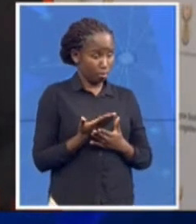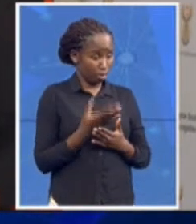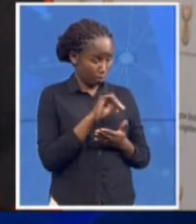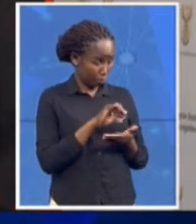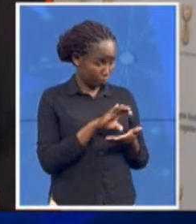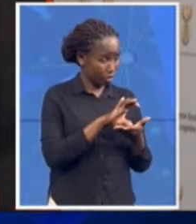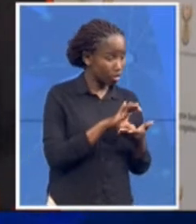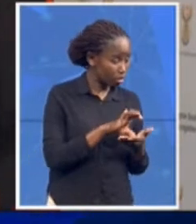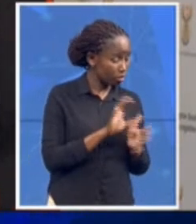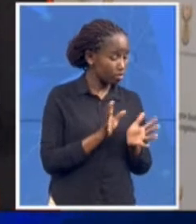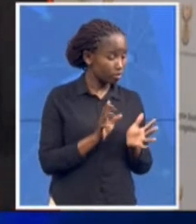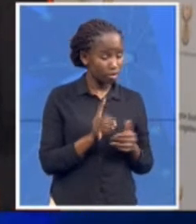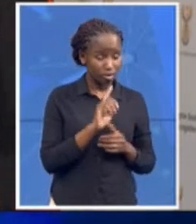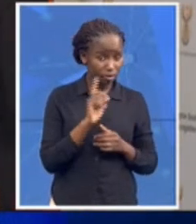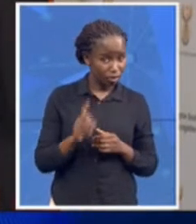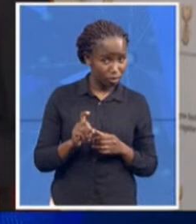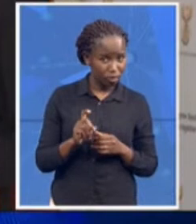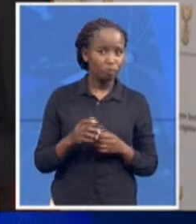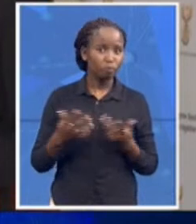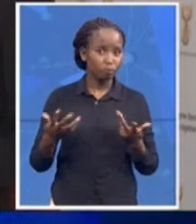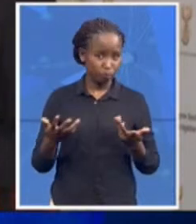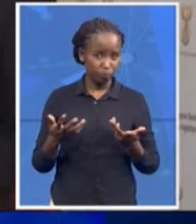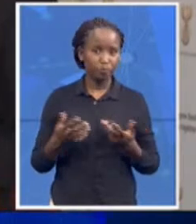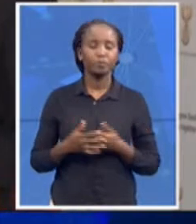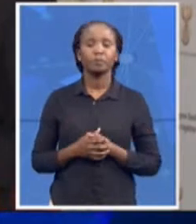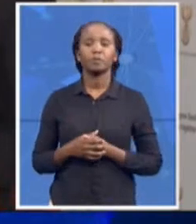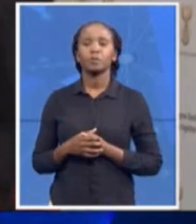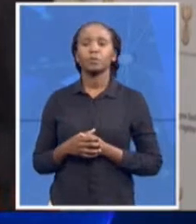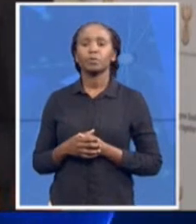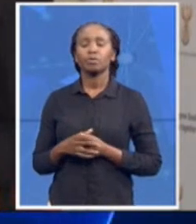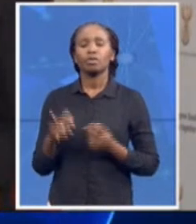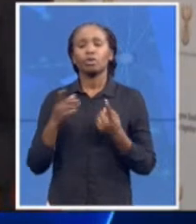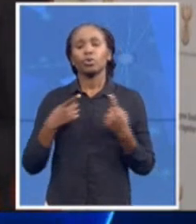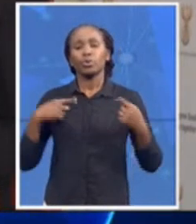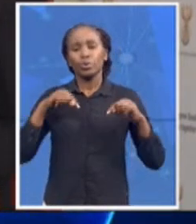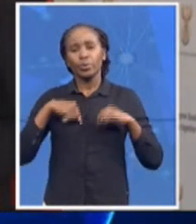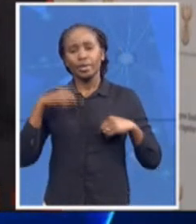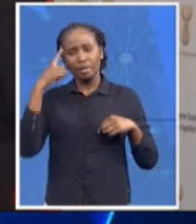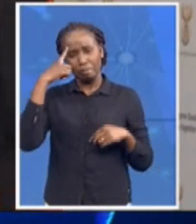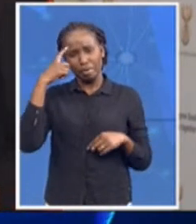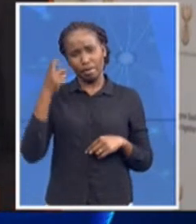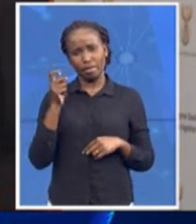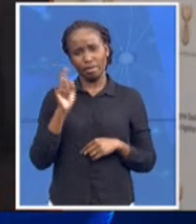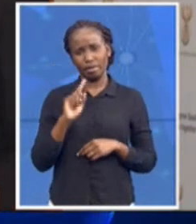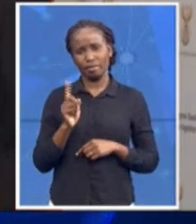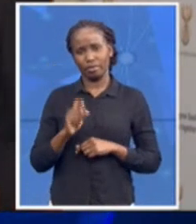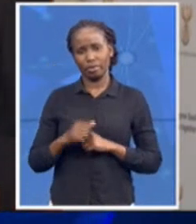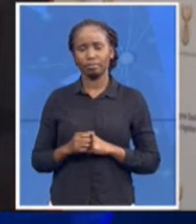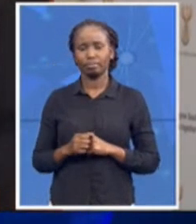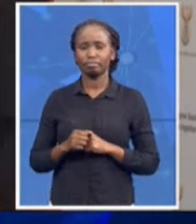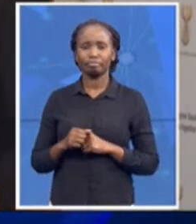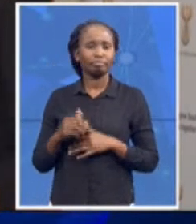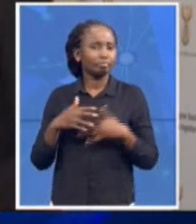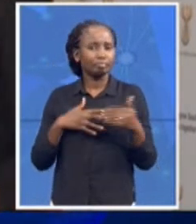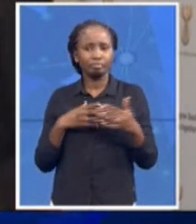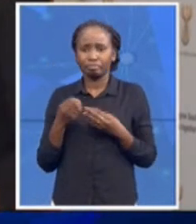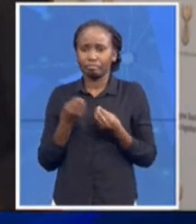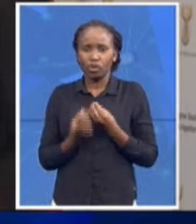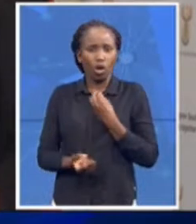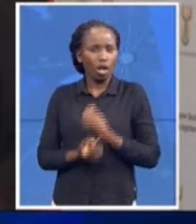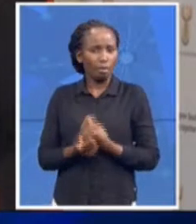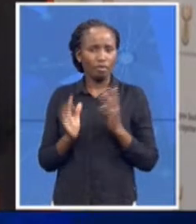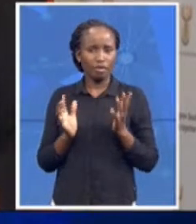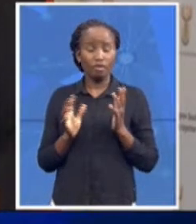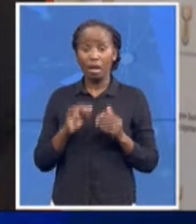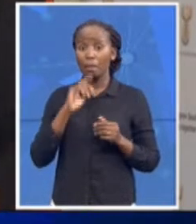We believe that whatever that has happened was not done fraudulently. In fact,